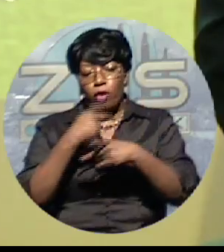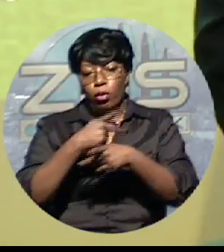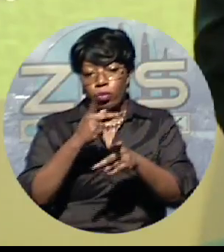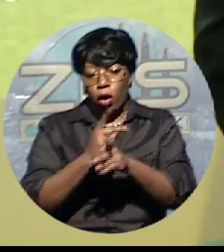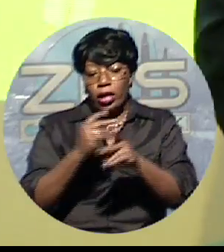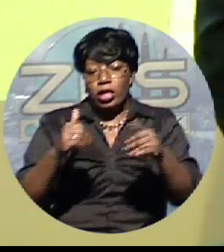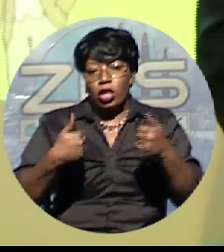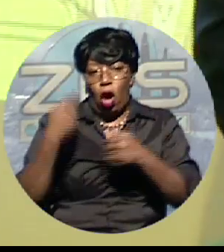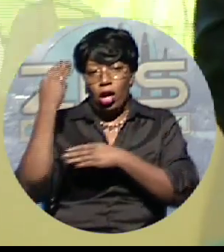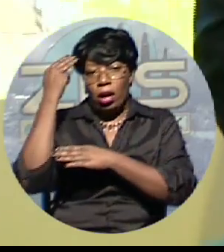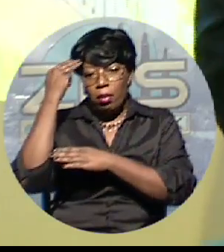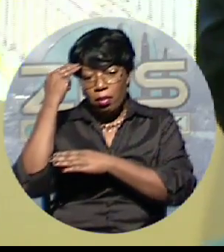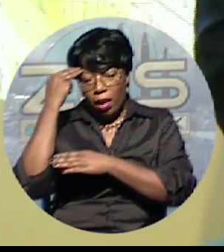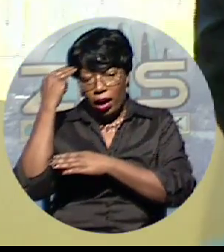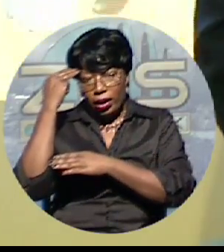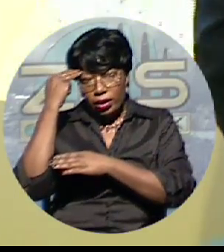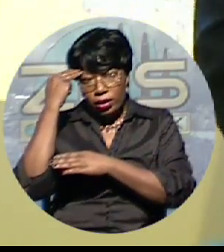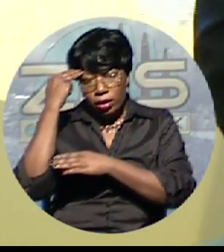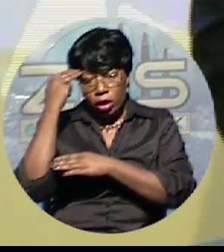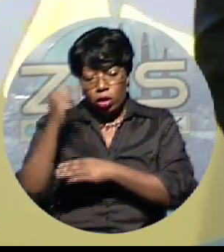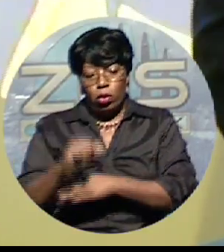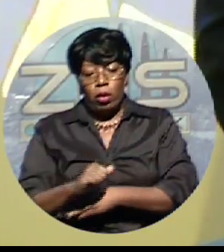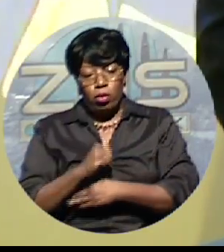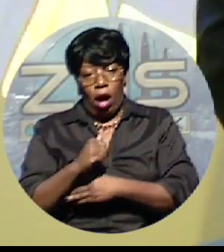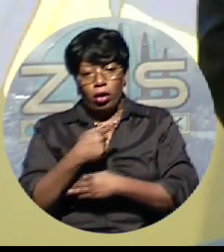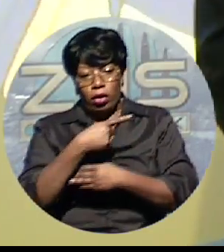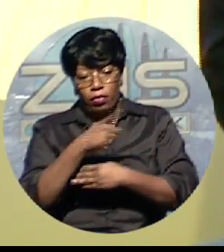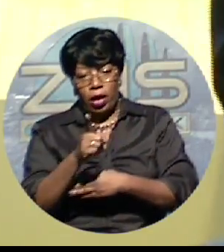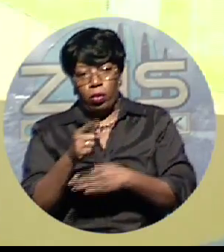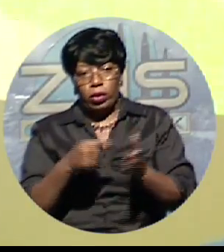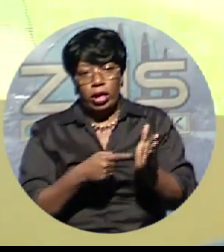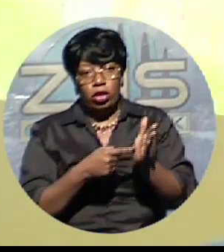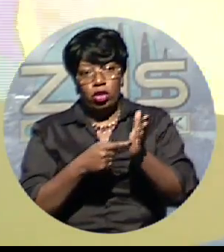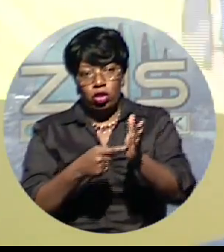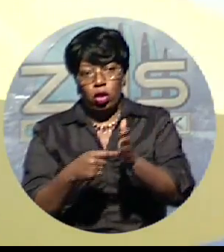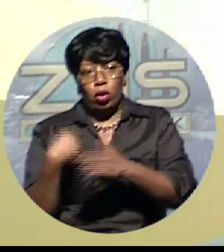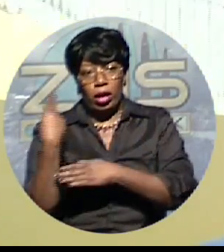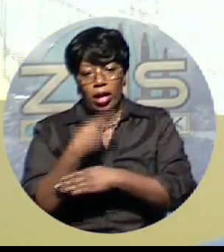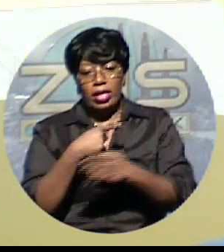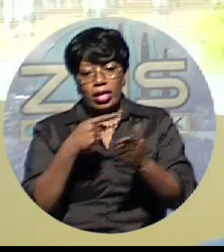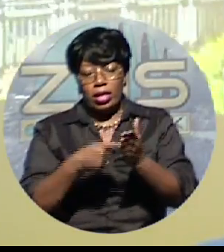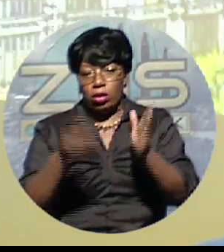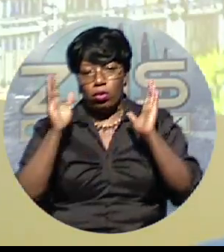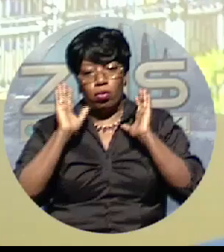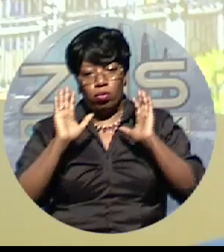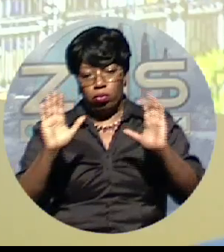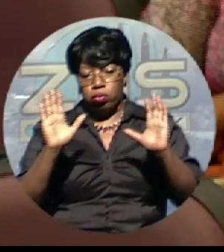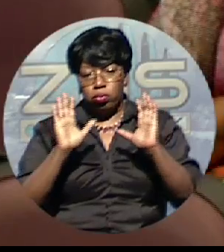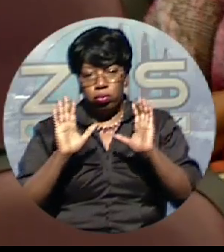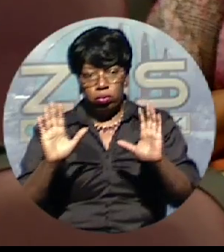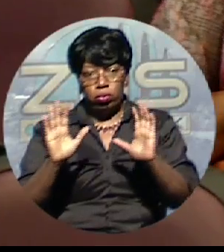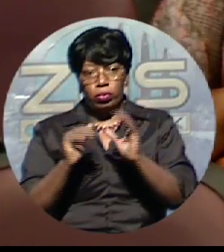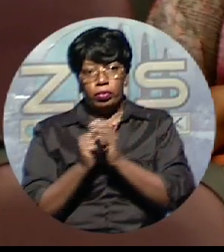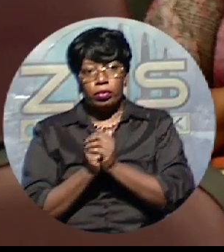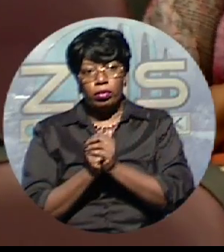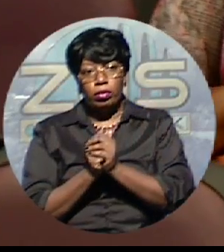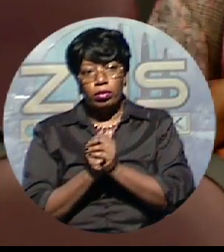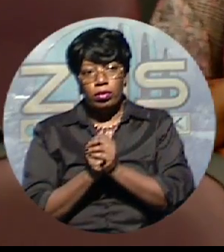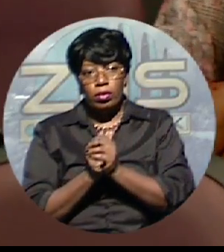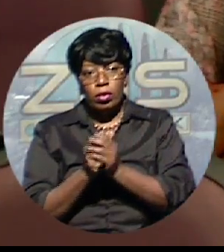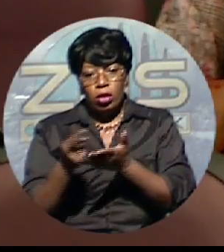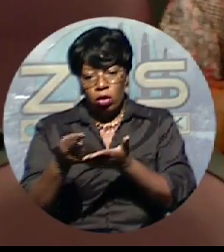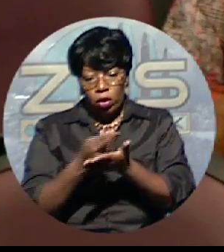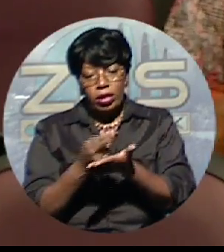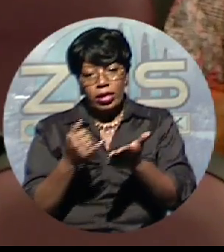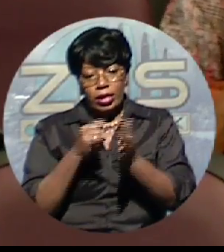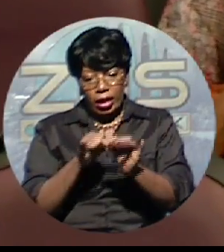young entrepreneurs. So we are proud of them for what they have shown us. This is amazing, really amazing. Revenue is also a